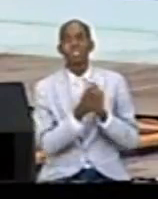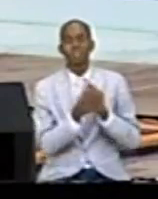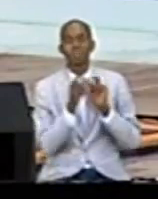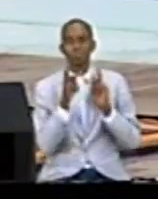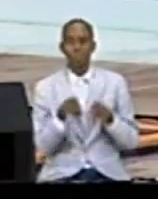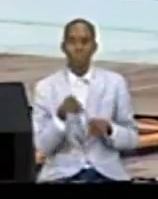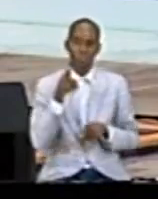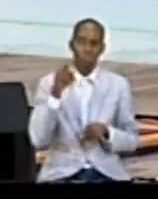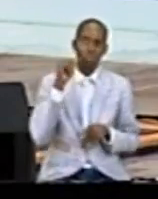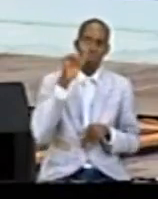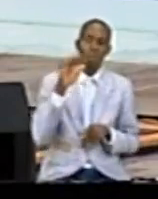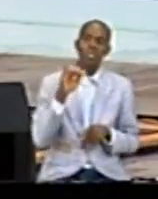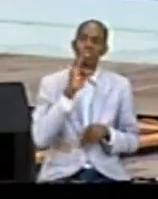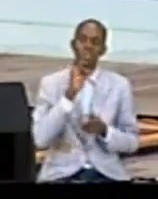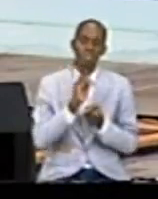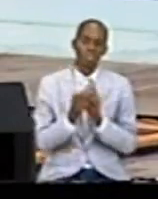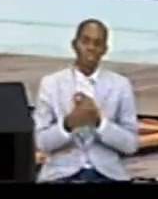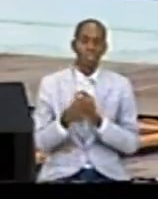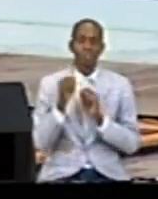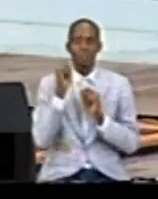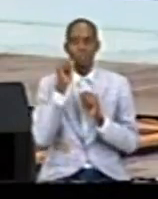a changed woman.